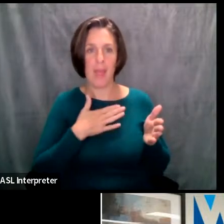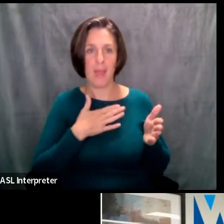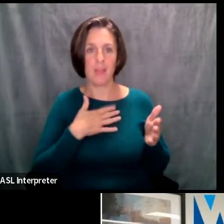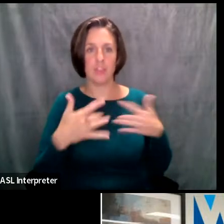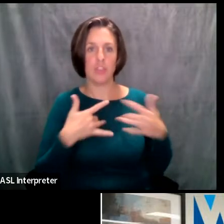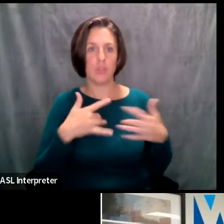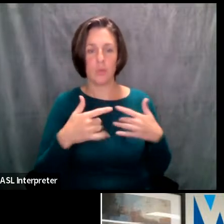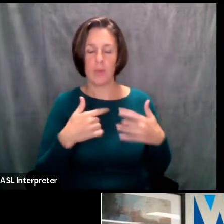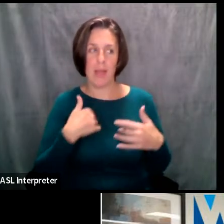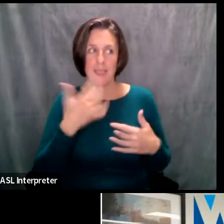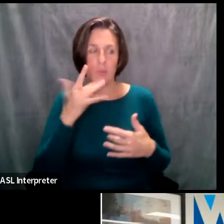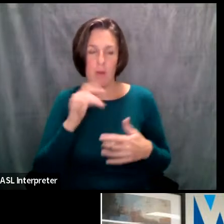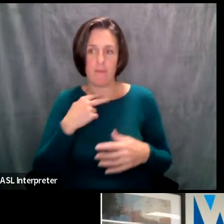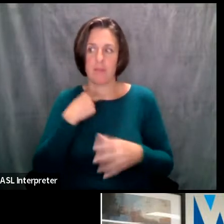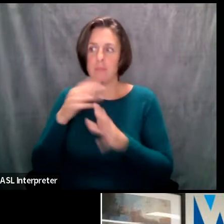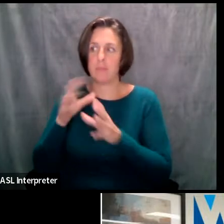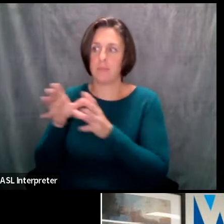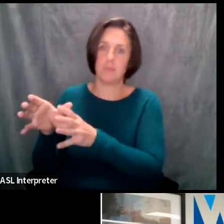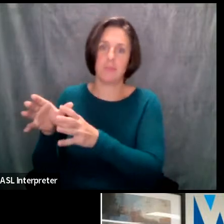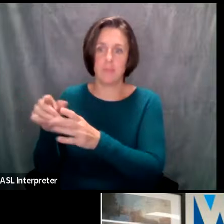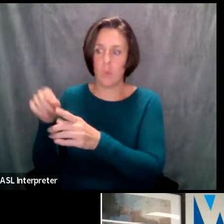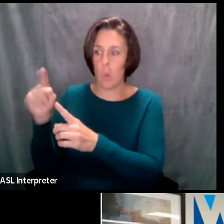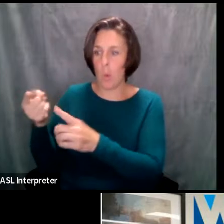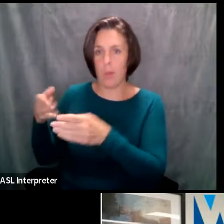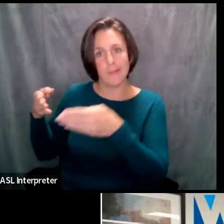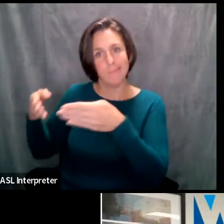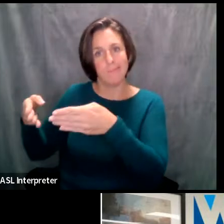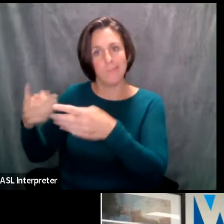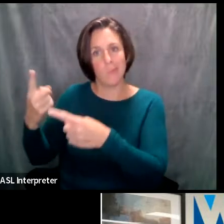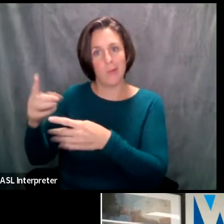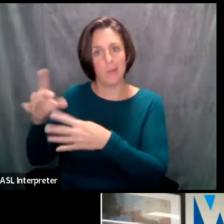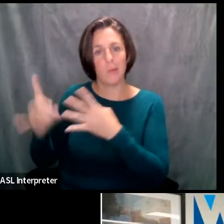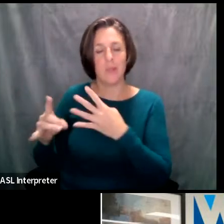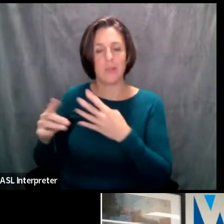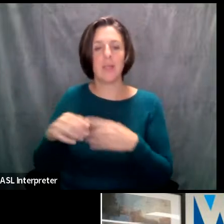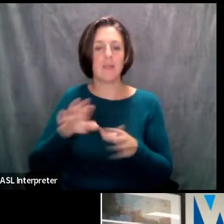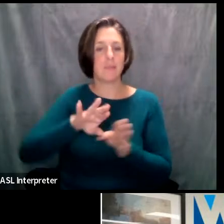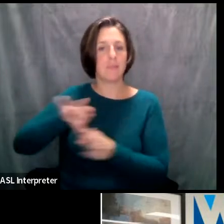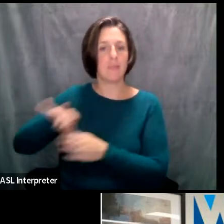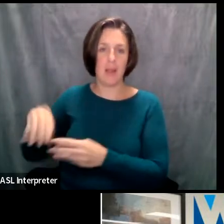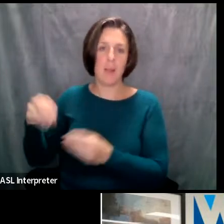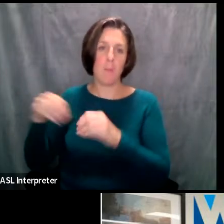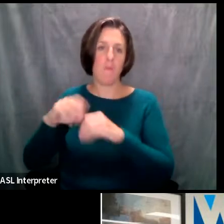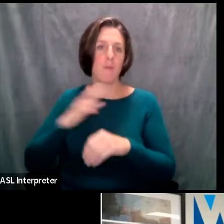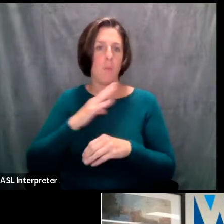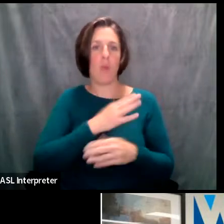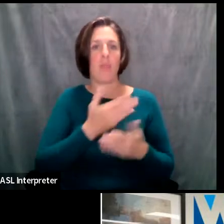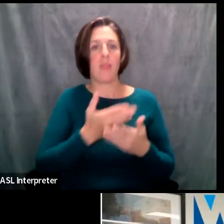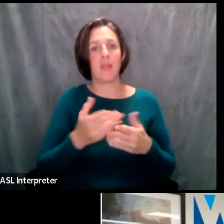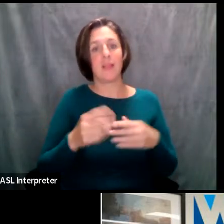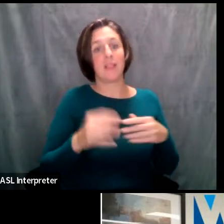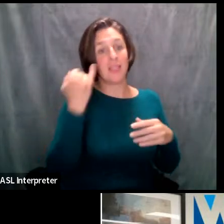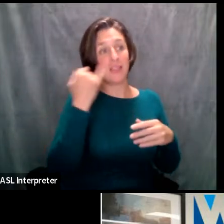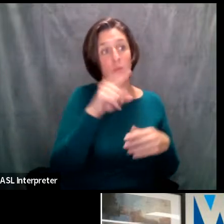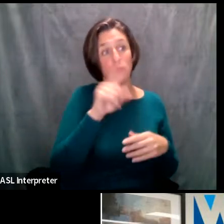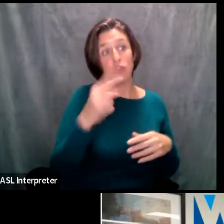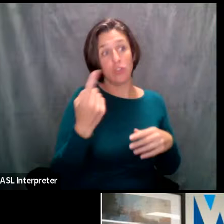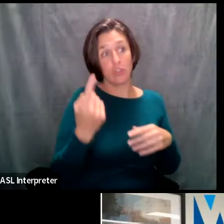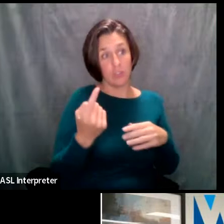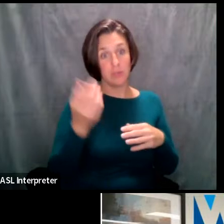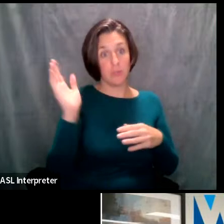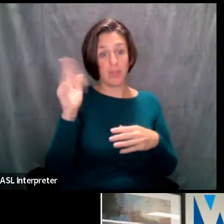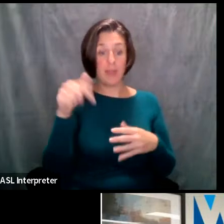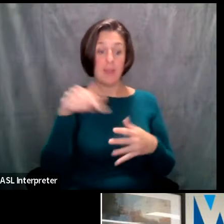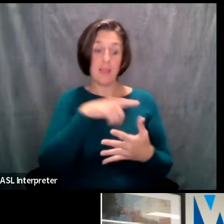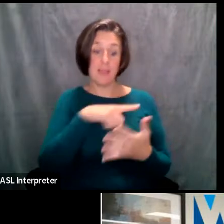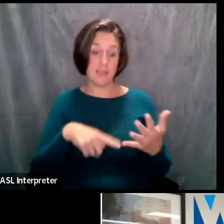But again, taking that to the side, because I think that's more of a board thing. I think if you would have just presented this and said, hey, we looked at this,